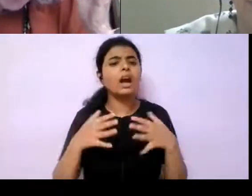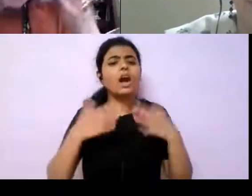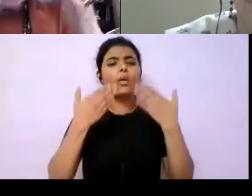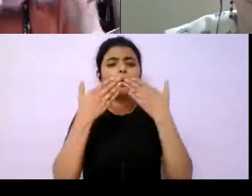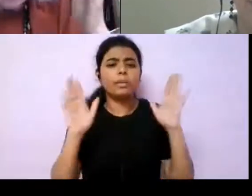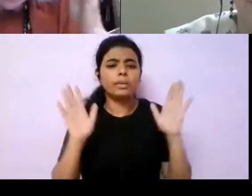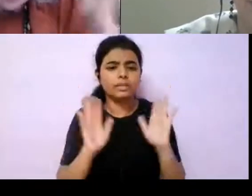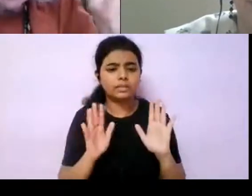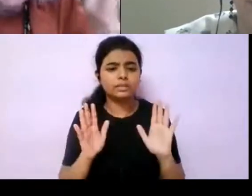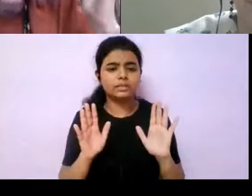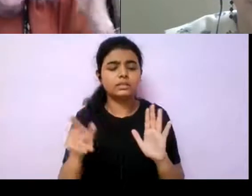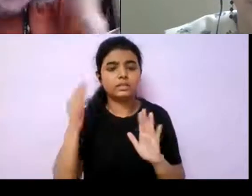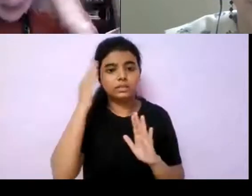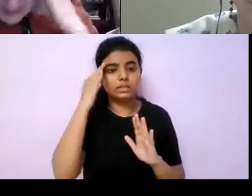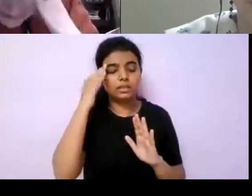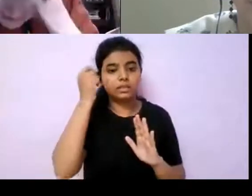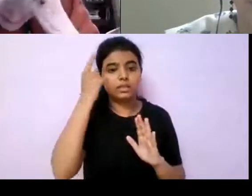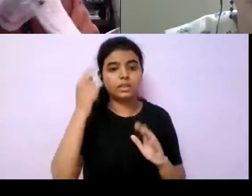my